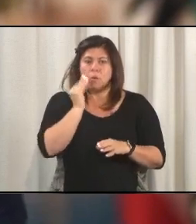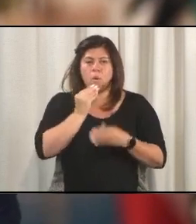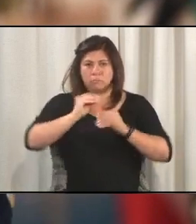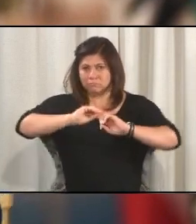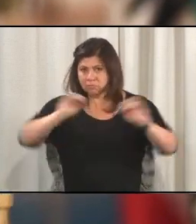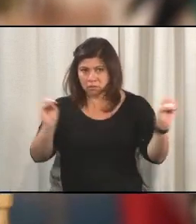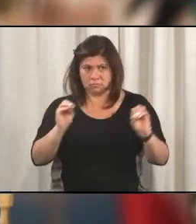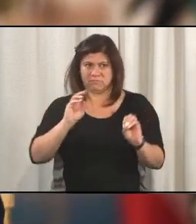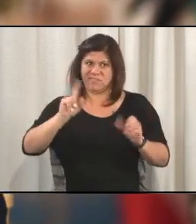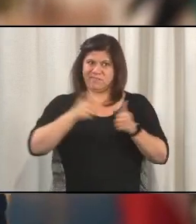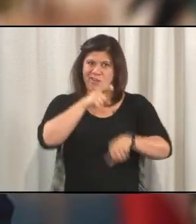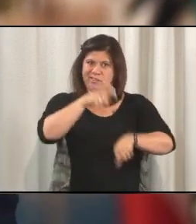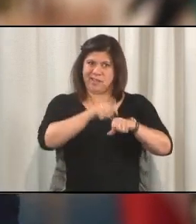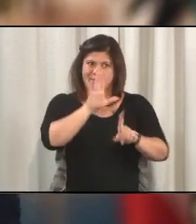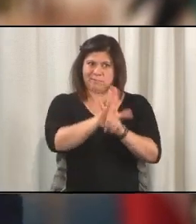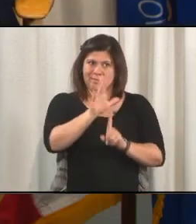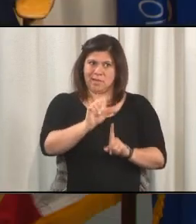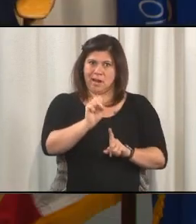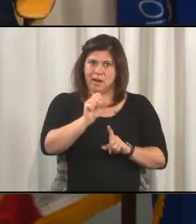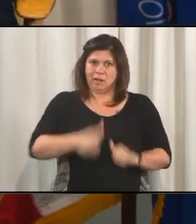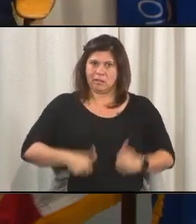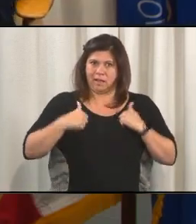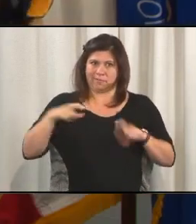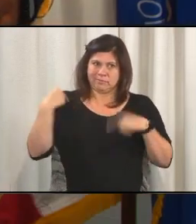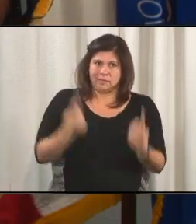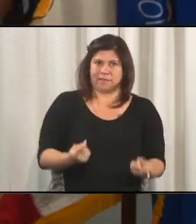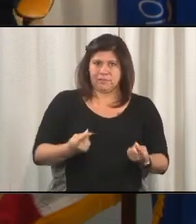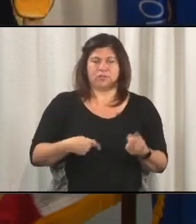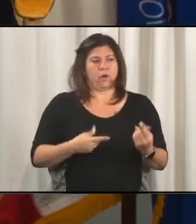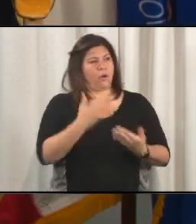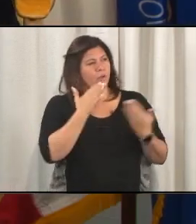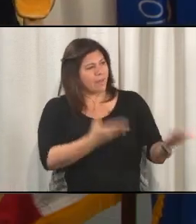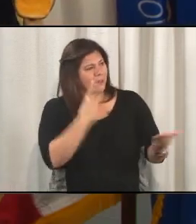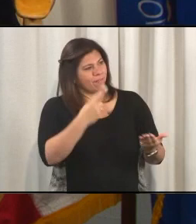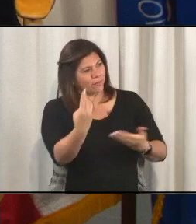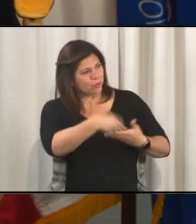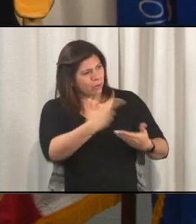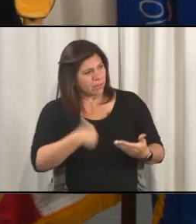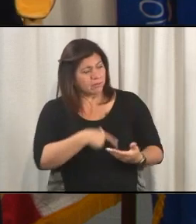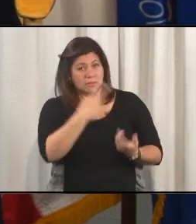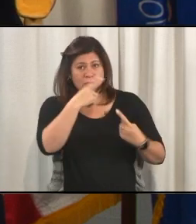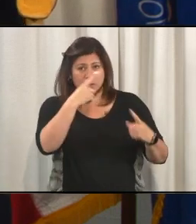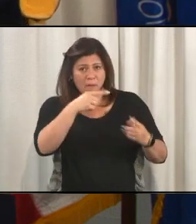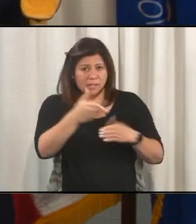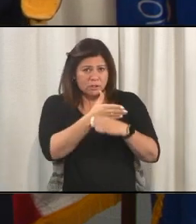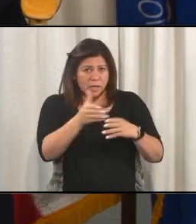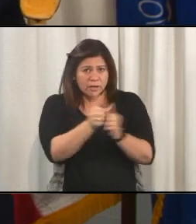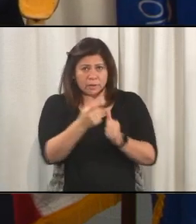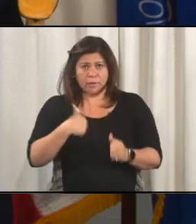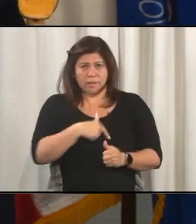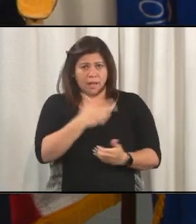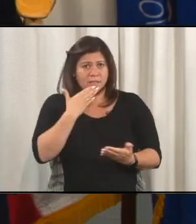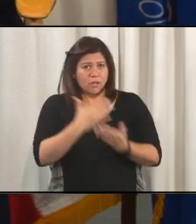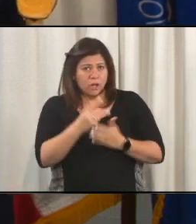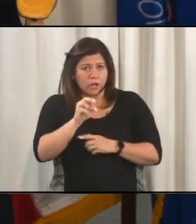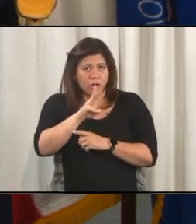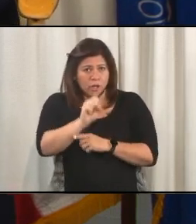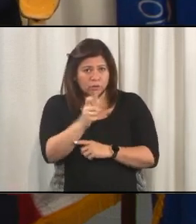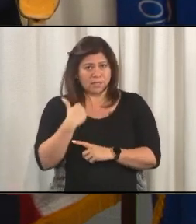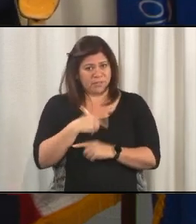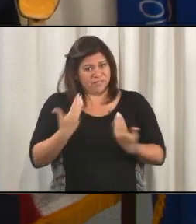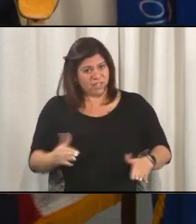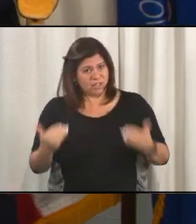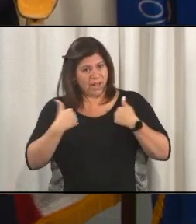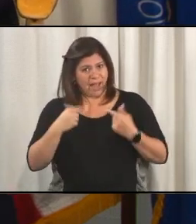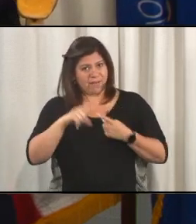first time ever. Alison, thanks for joining us. Again, could you share with us the good news that you have on our efforts to keep people in